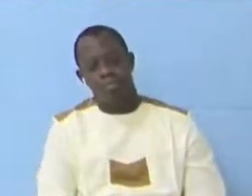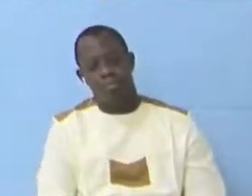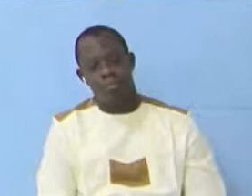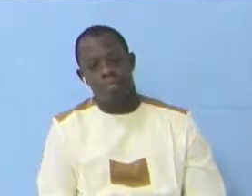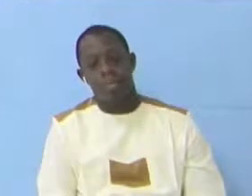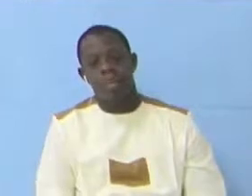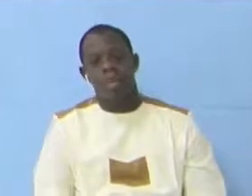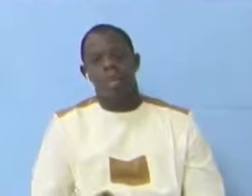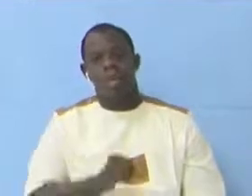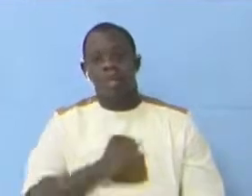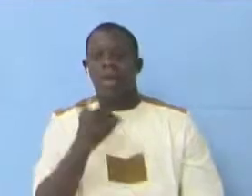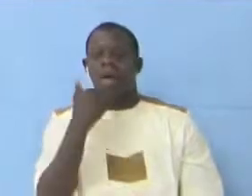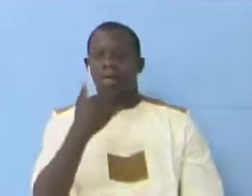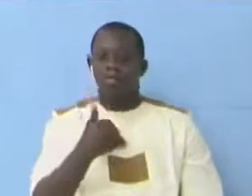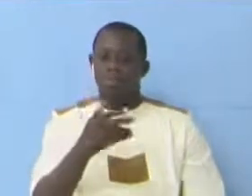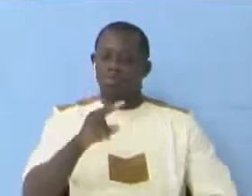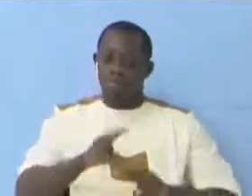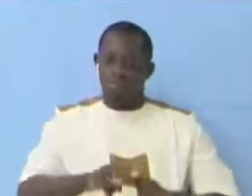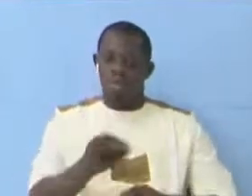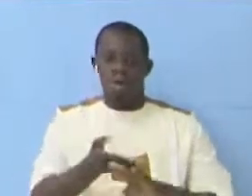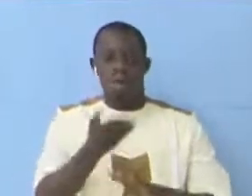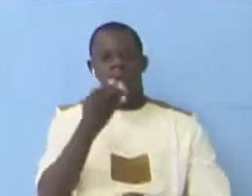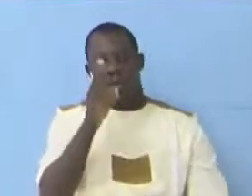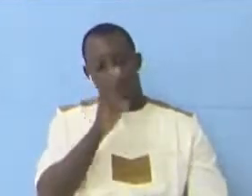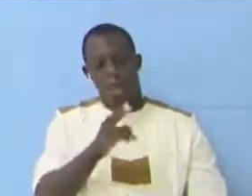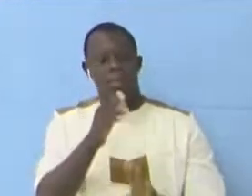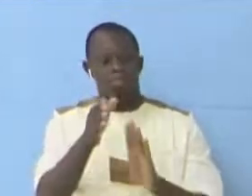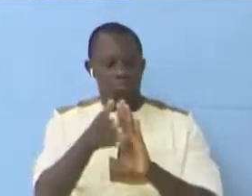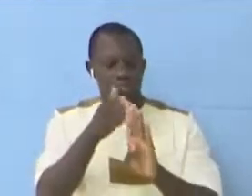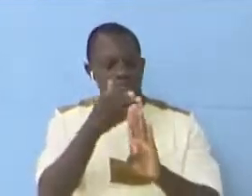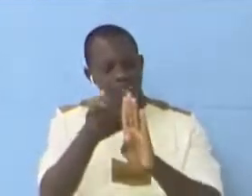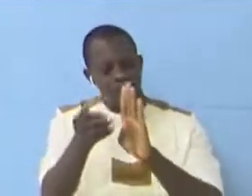Then he asked me to sit up and started consoling me.